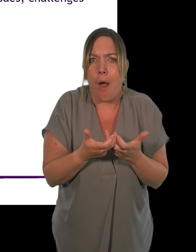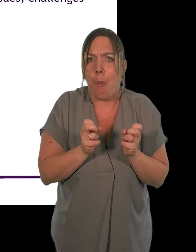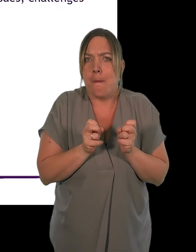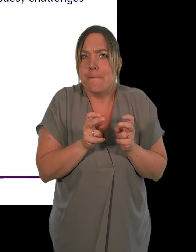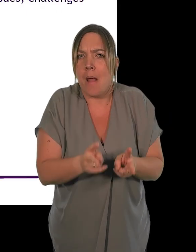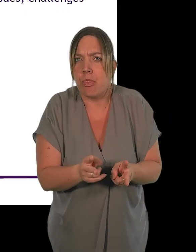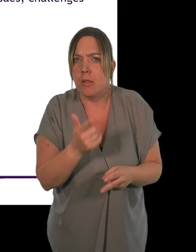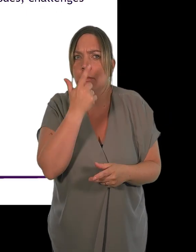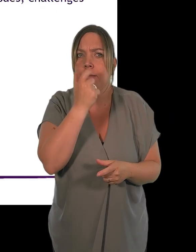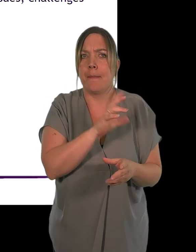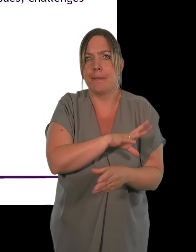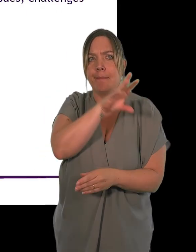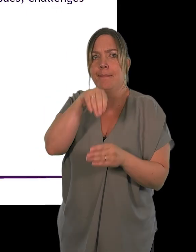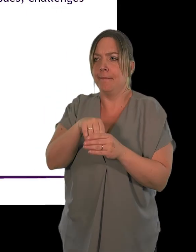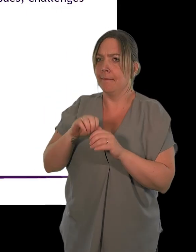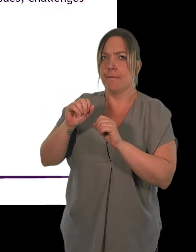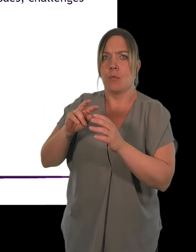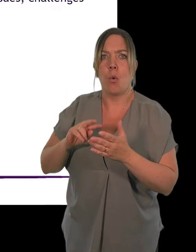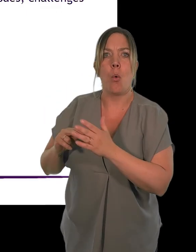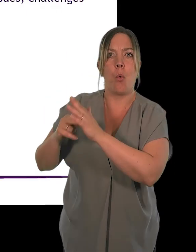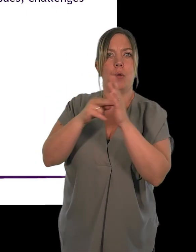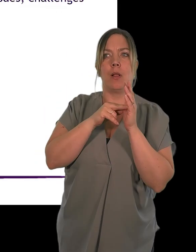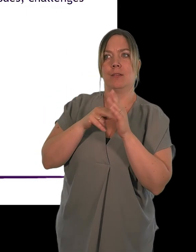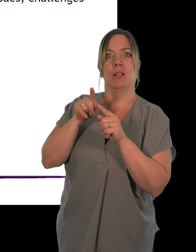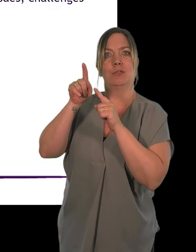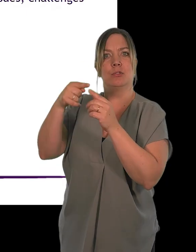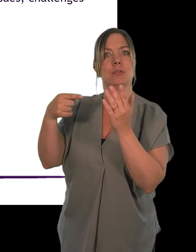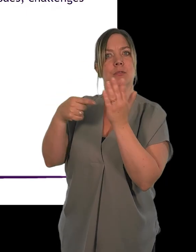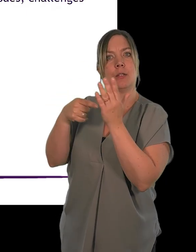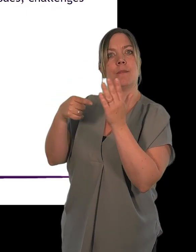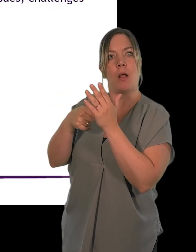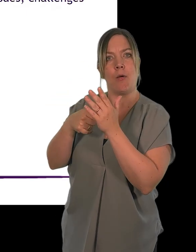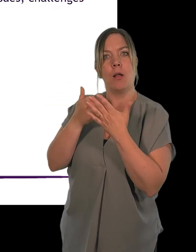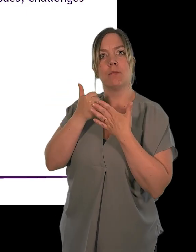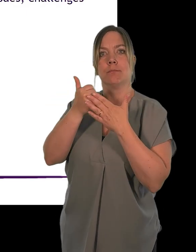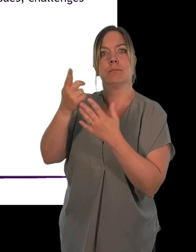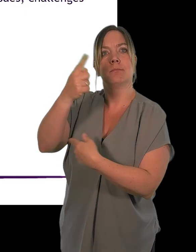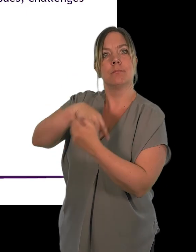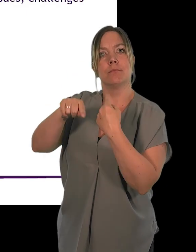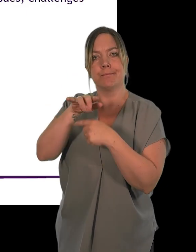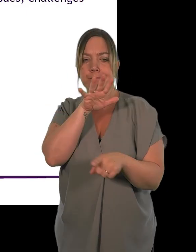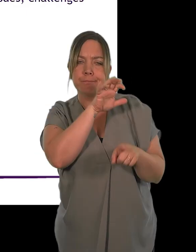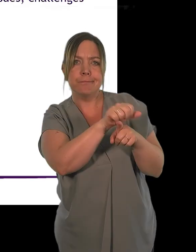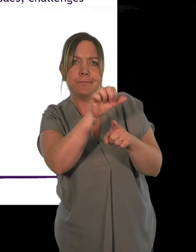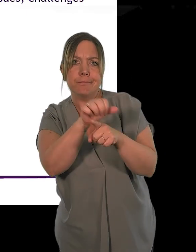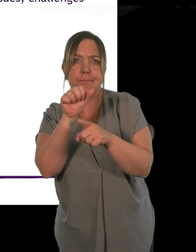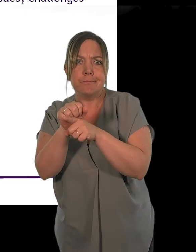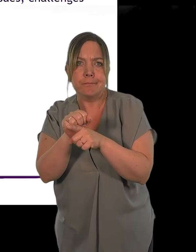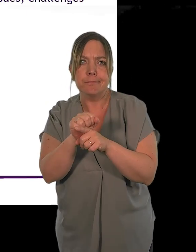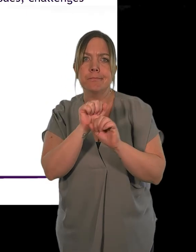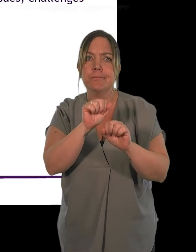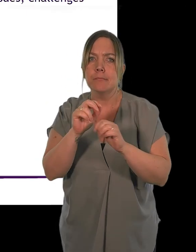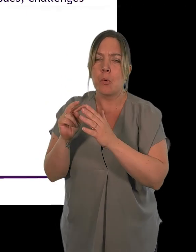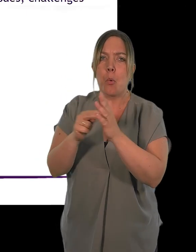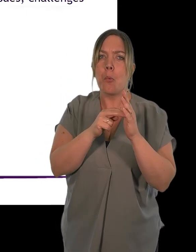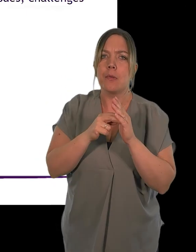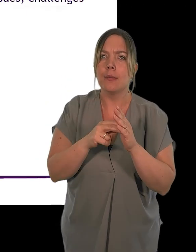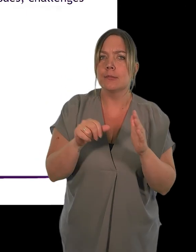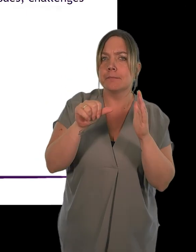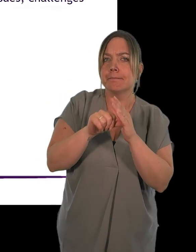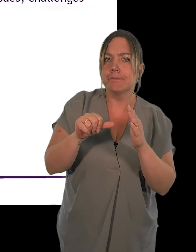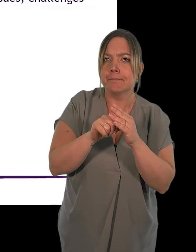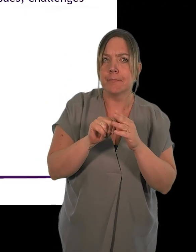be applied in the organisational context for Technovara to diagnose organisational